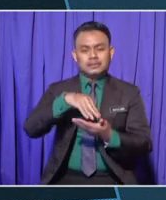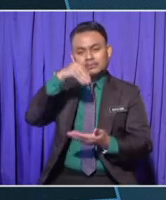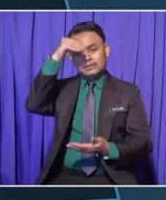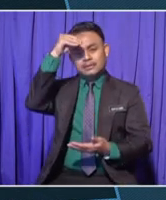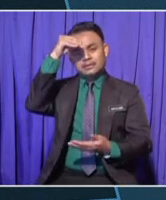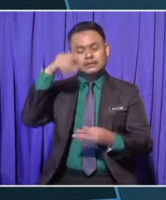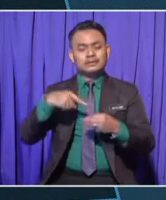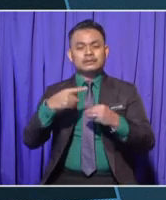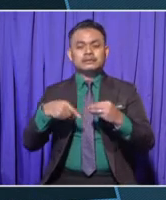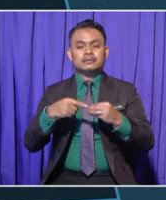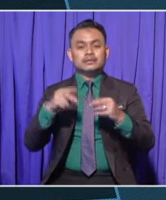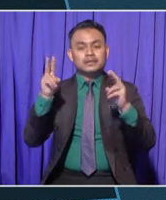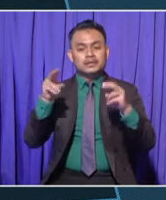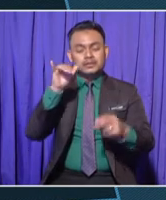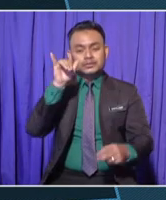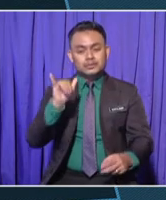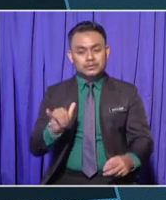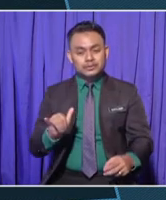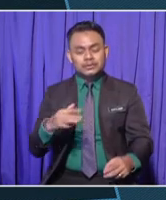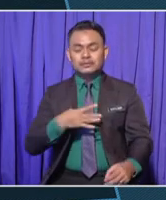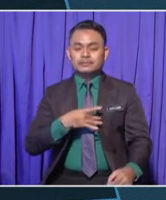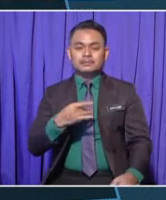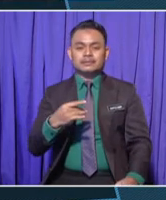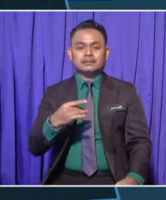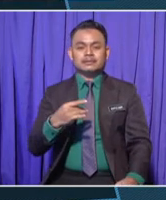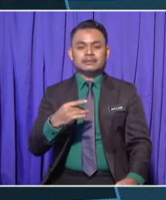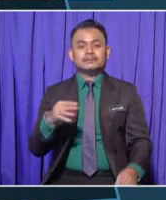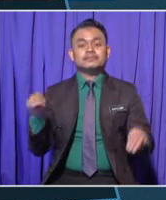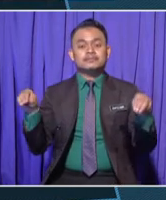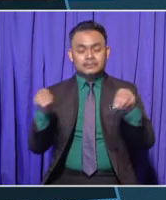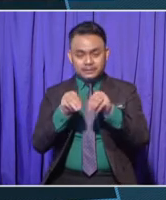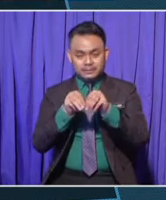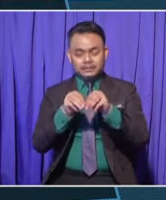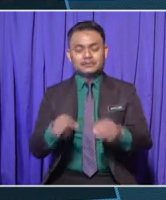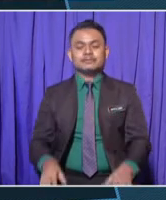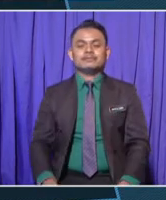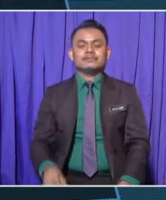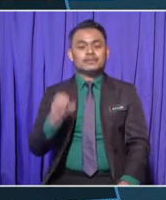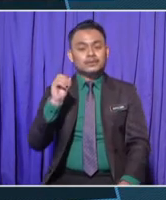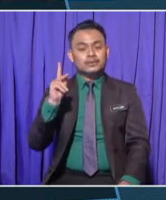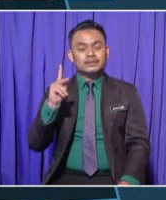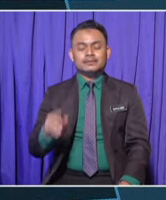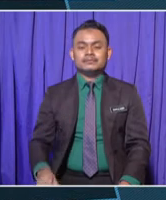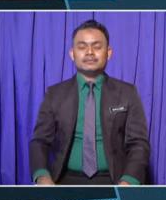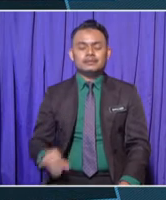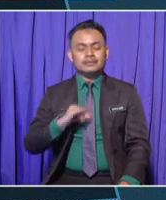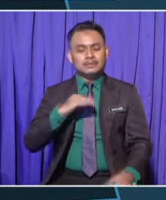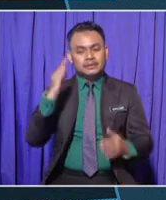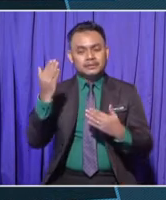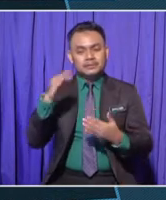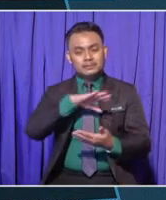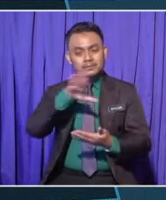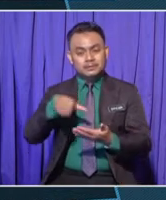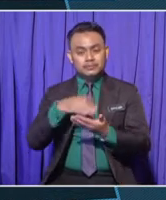very interesting topic, which is magnets. Okay, I hope that you are